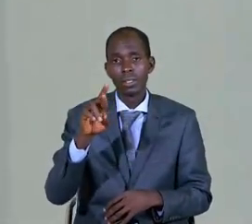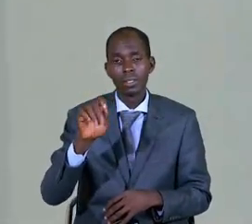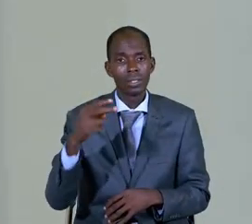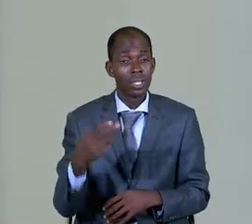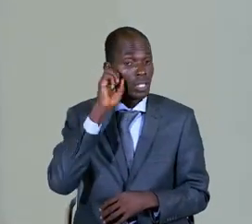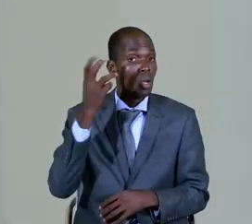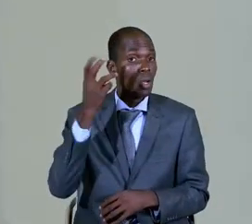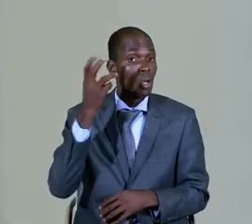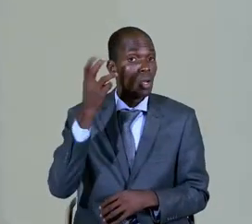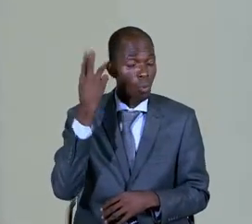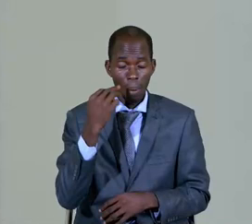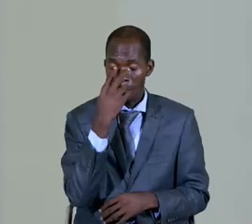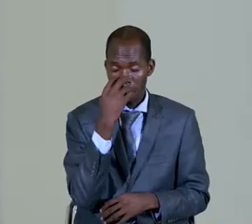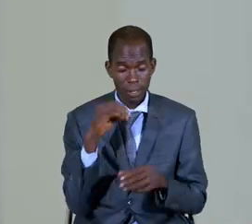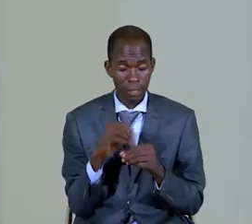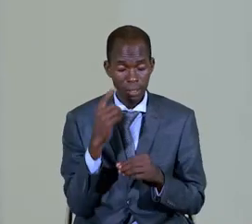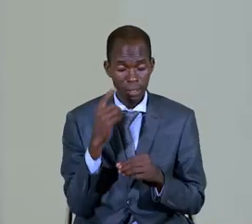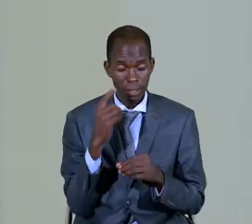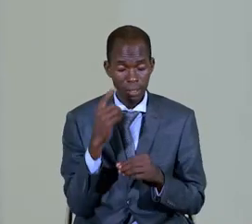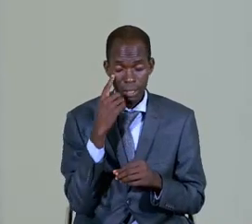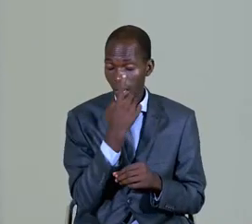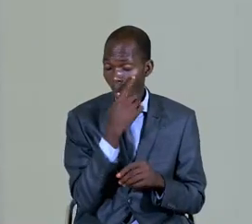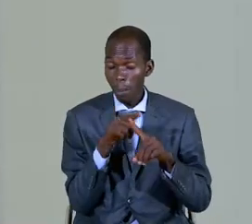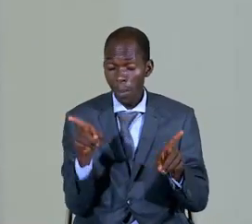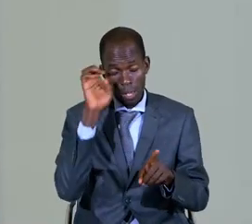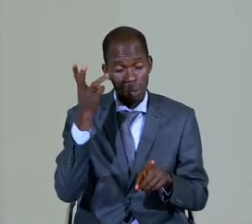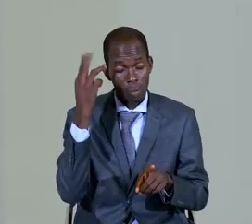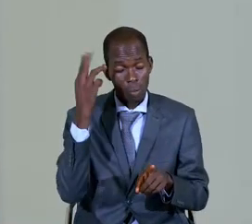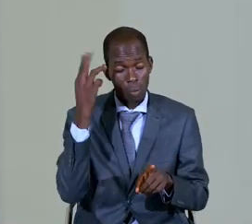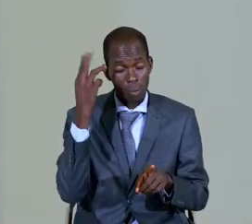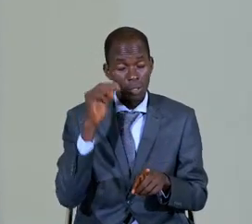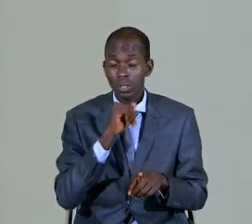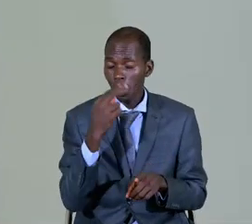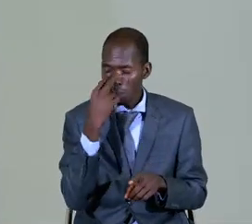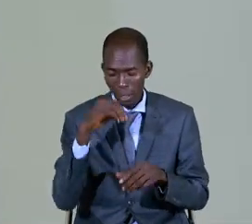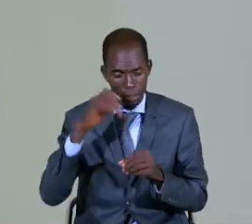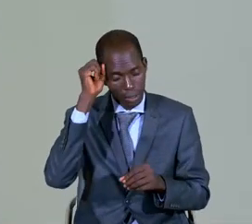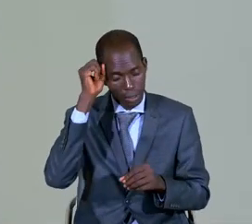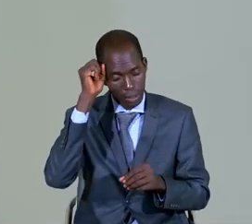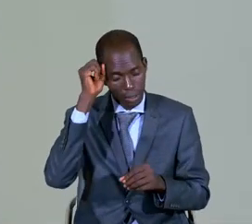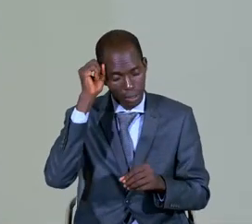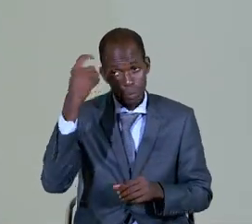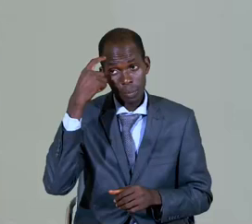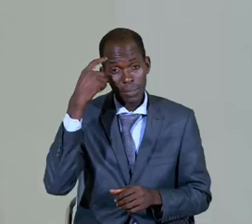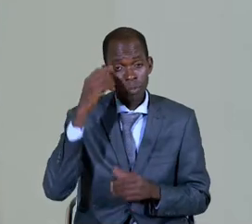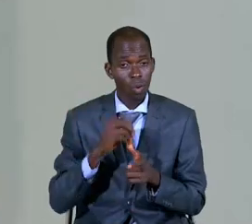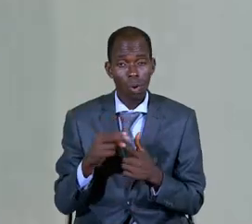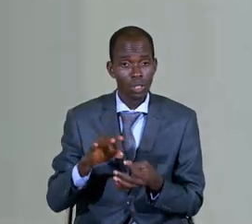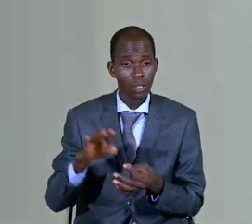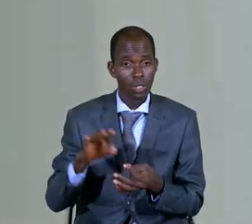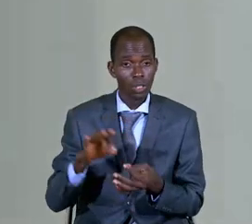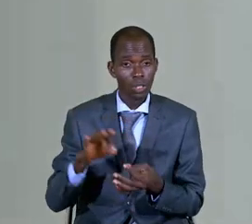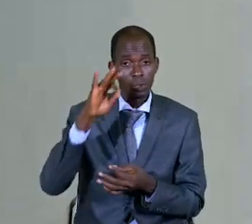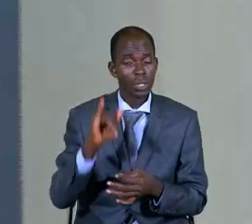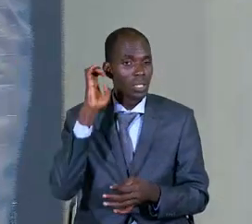blind physically, but he was not blind intellectually or spiritually. He